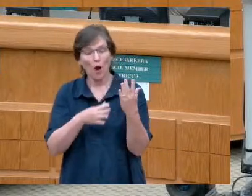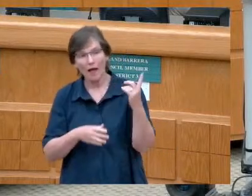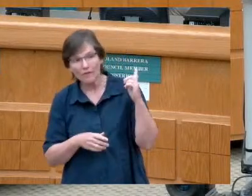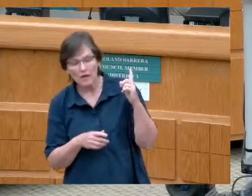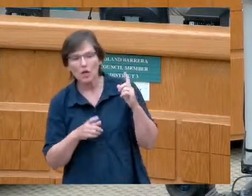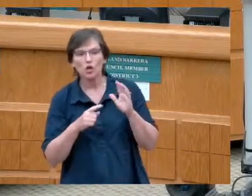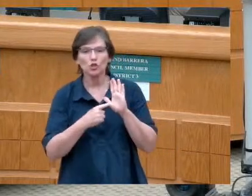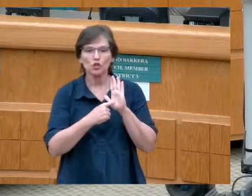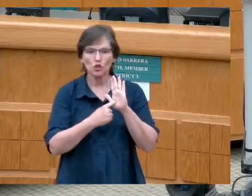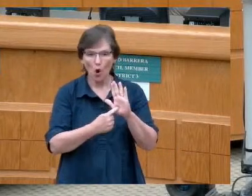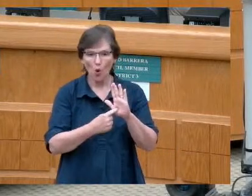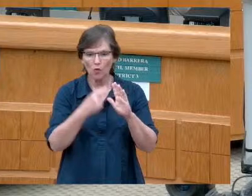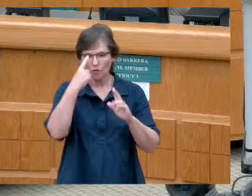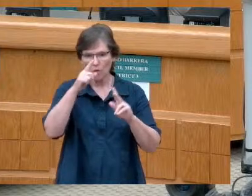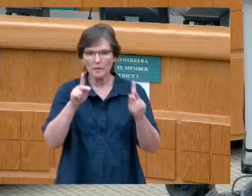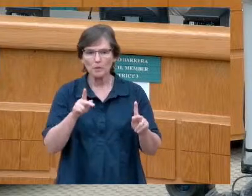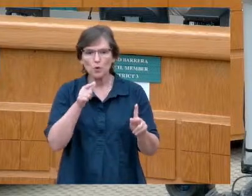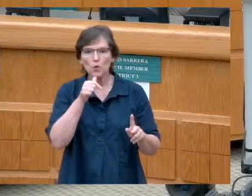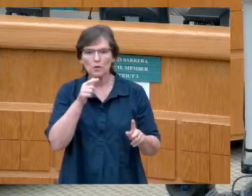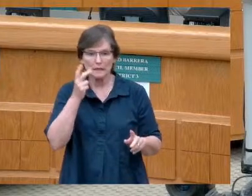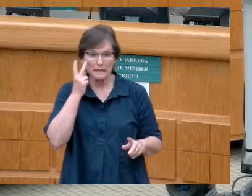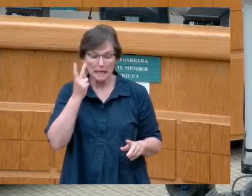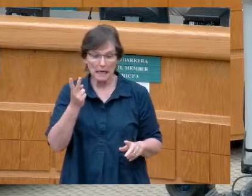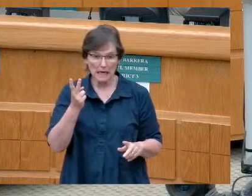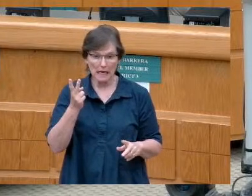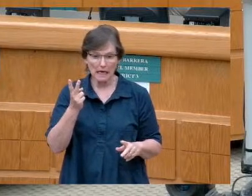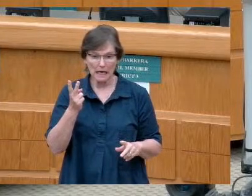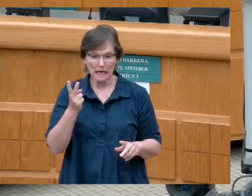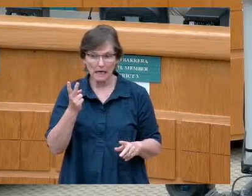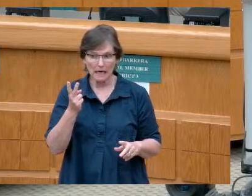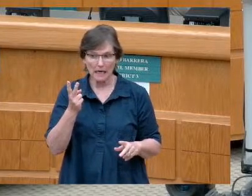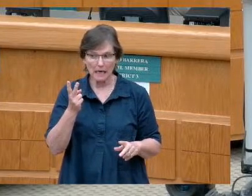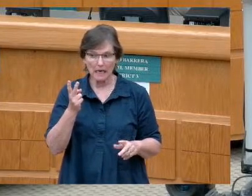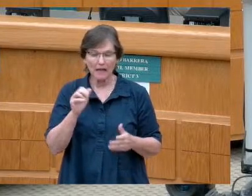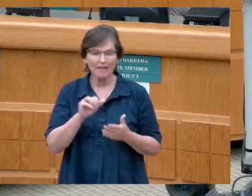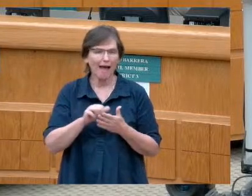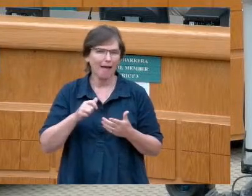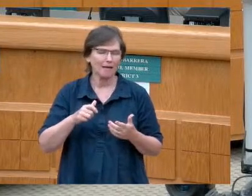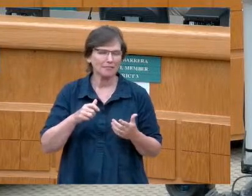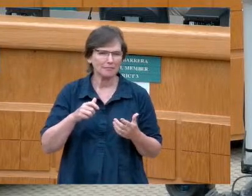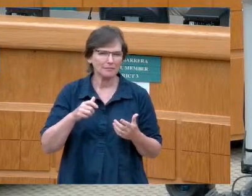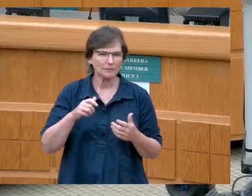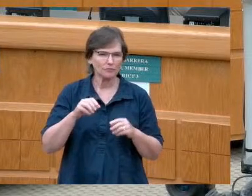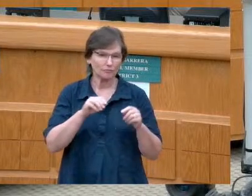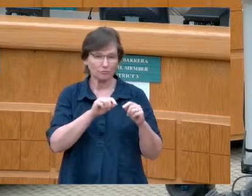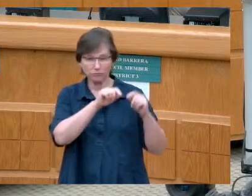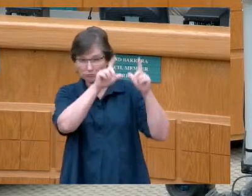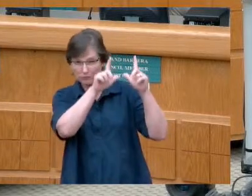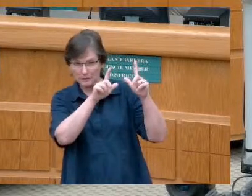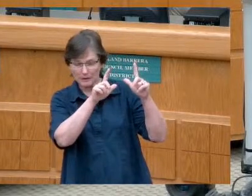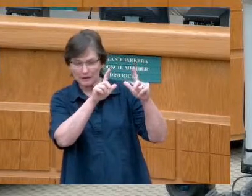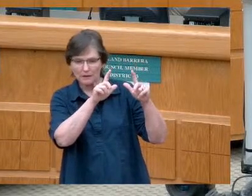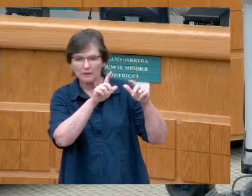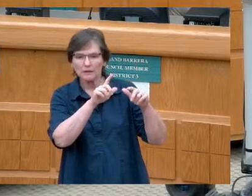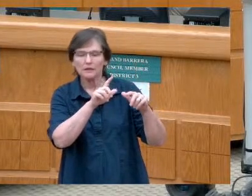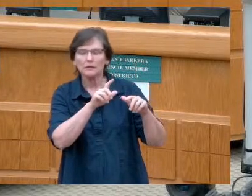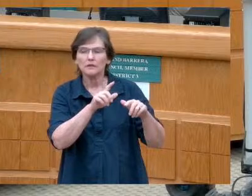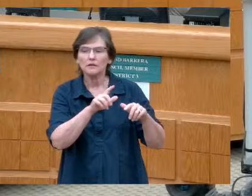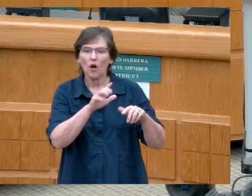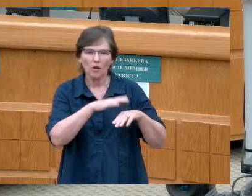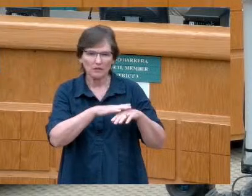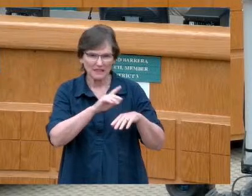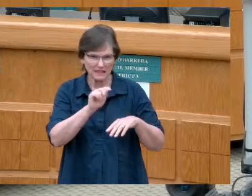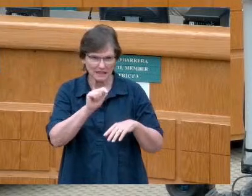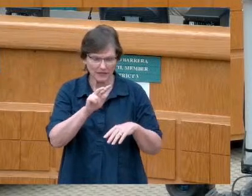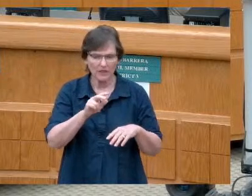persons that can see this live as opposed to hearing it on the radio. Today we're reporting